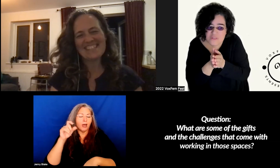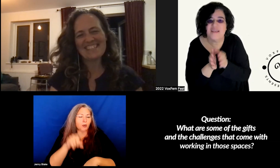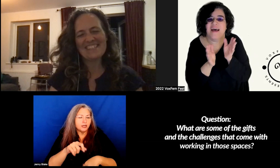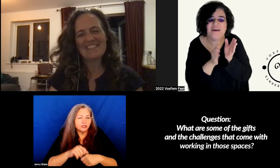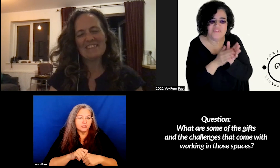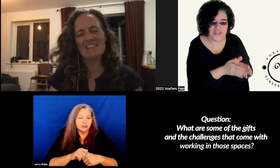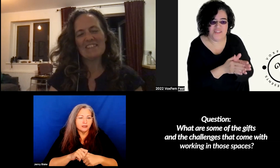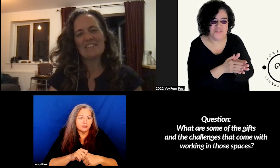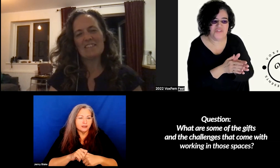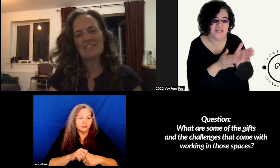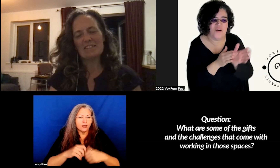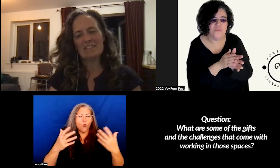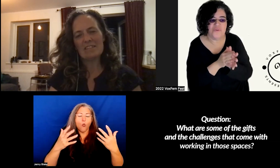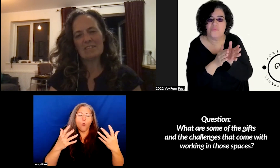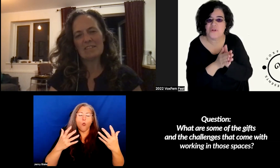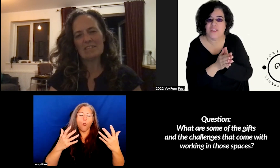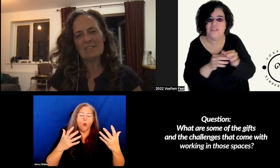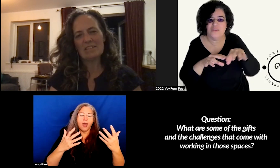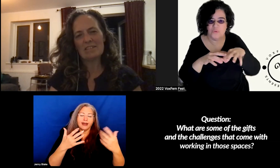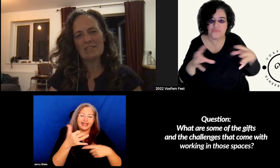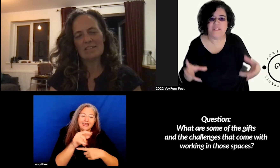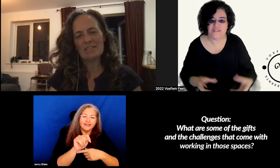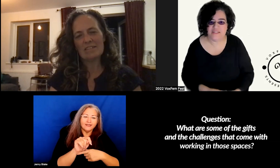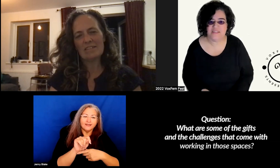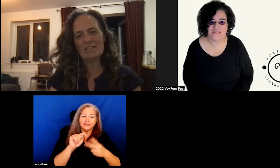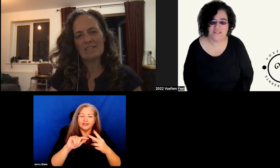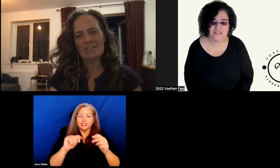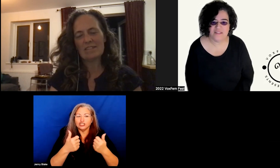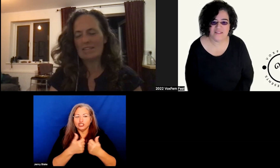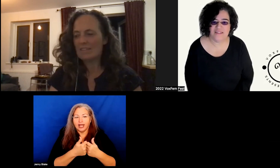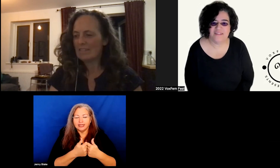gifts and the challenges that come with working in those spaces?